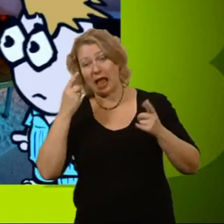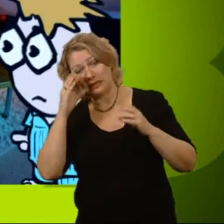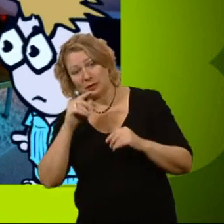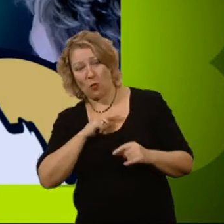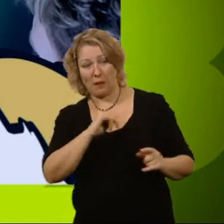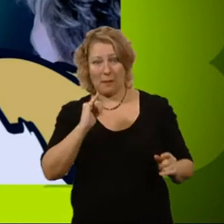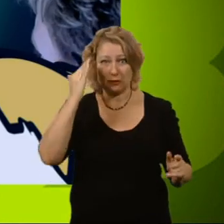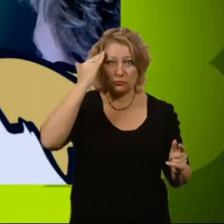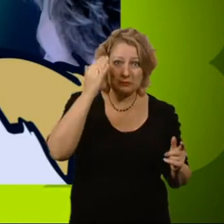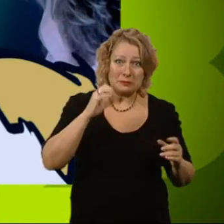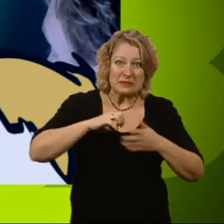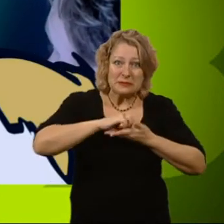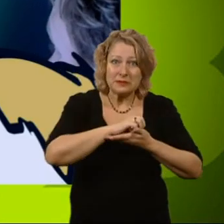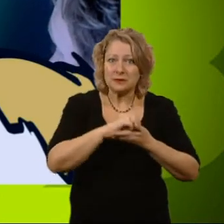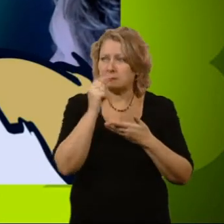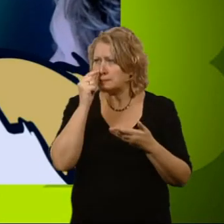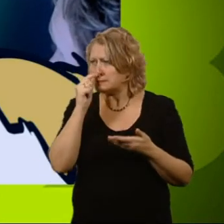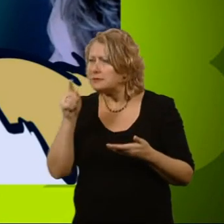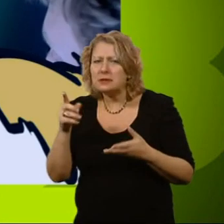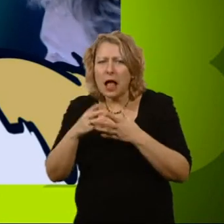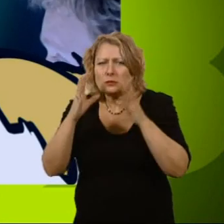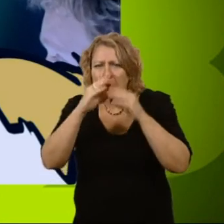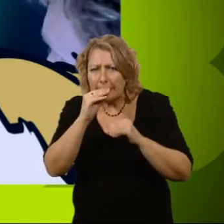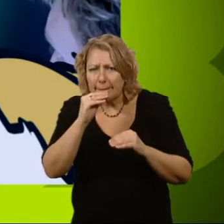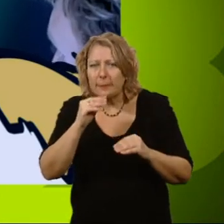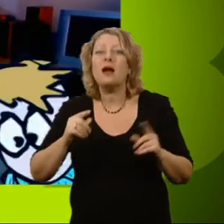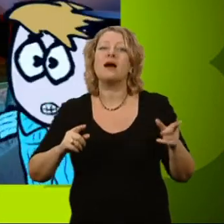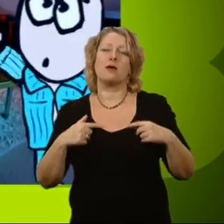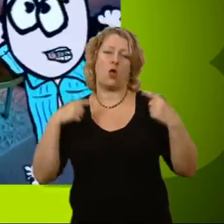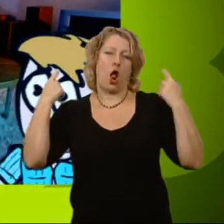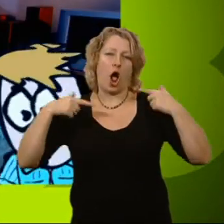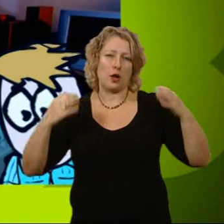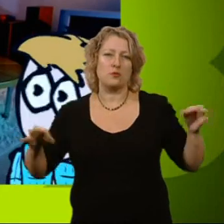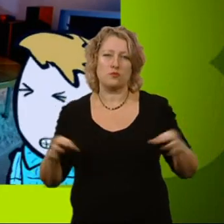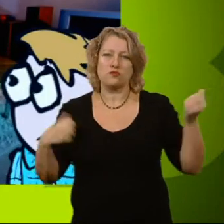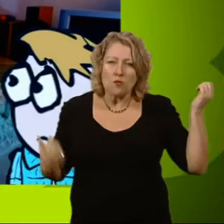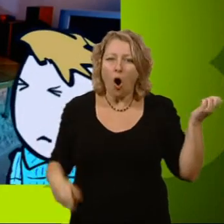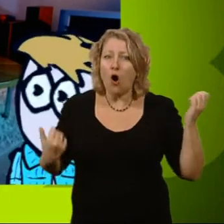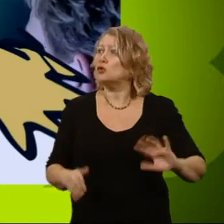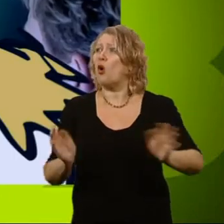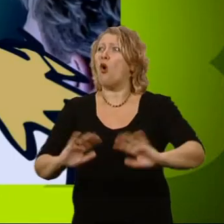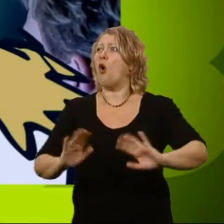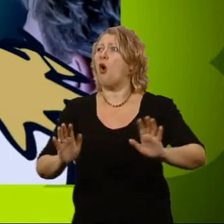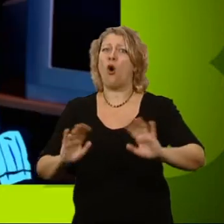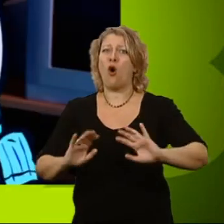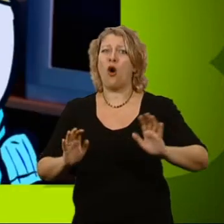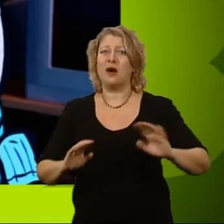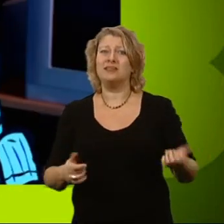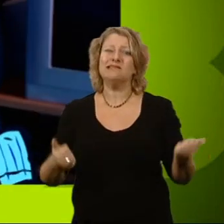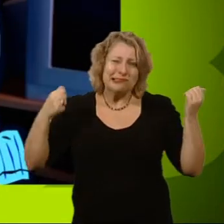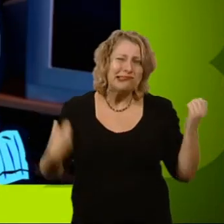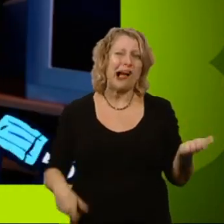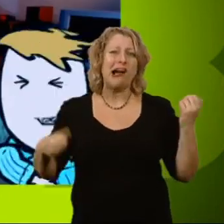bedbugs. You know what helps me sleep? Extremely loud rock music. Brilliant! No! Thrash metal, anyone? That